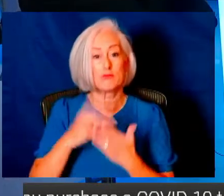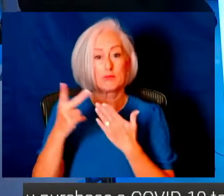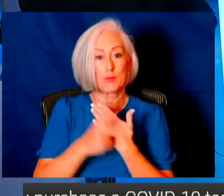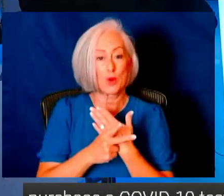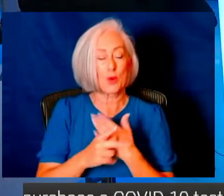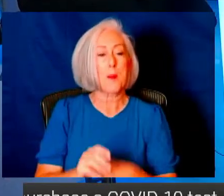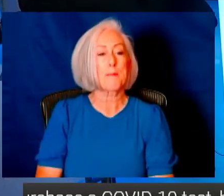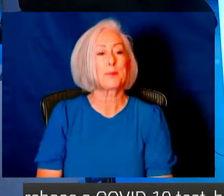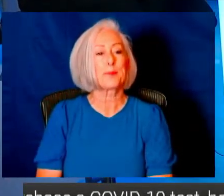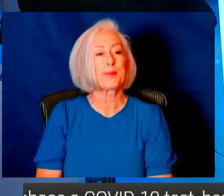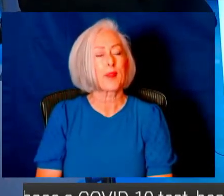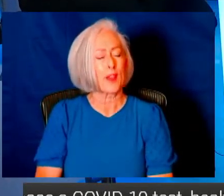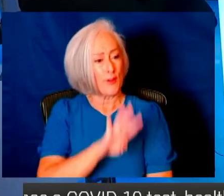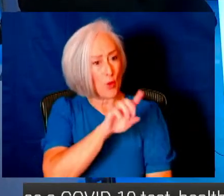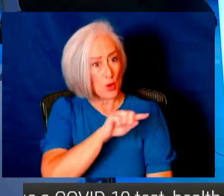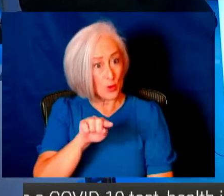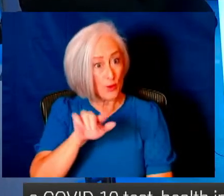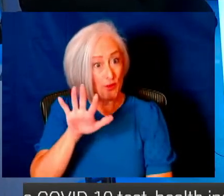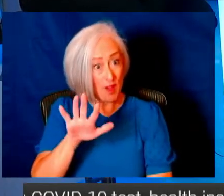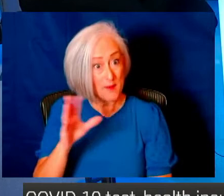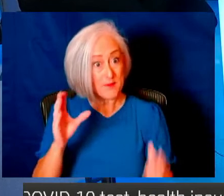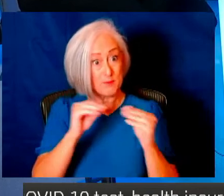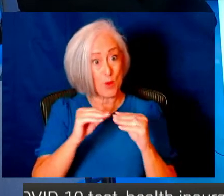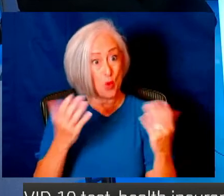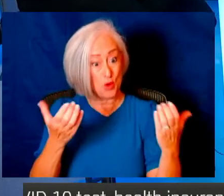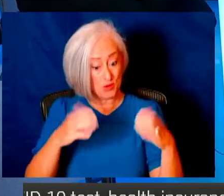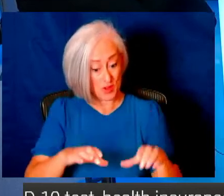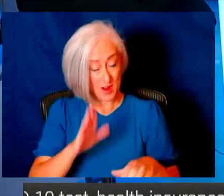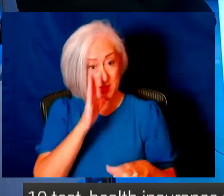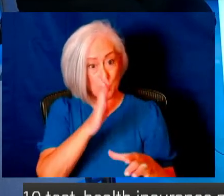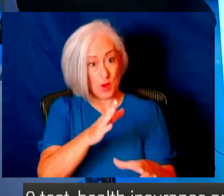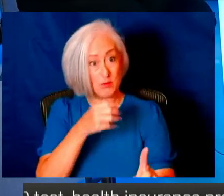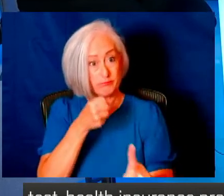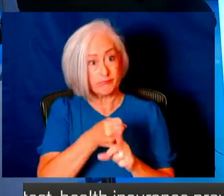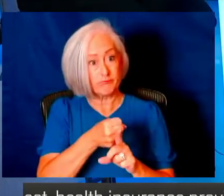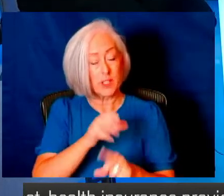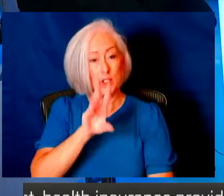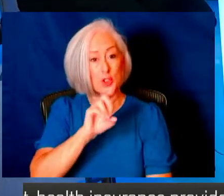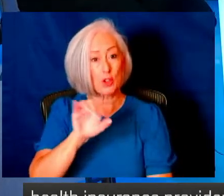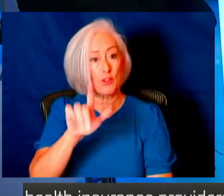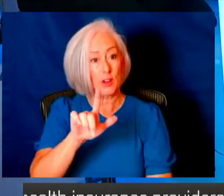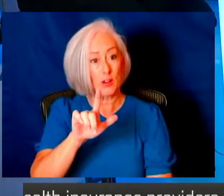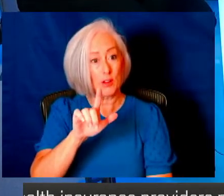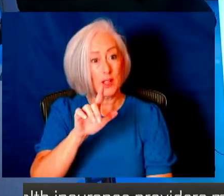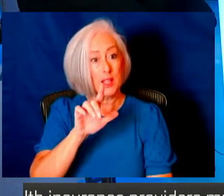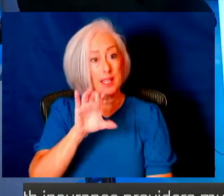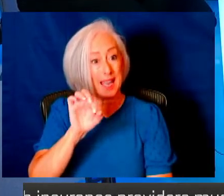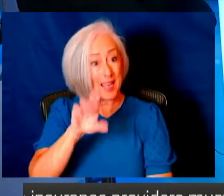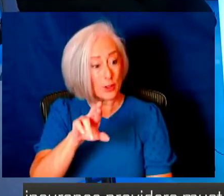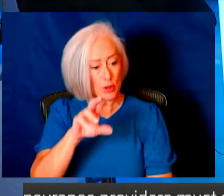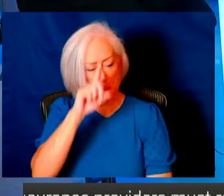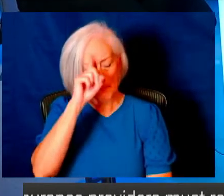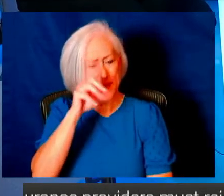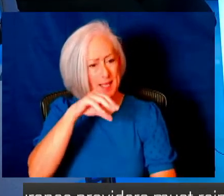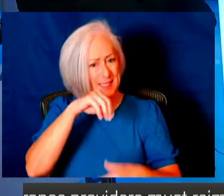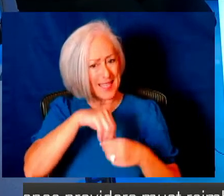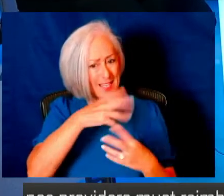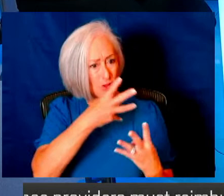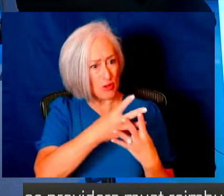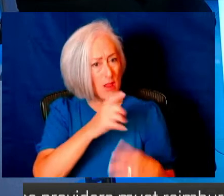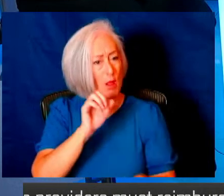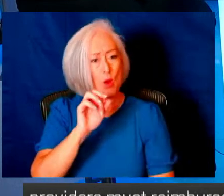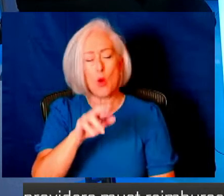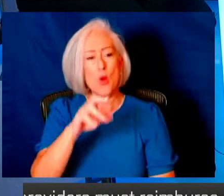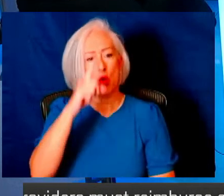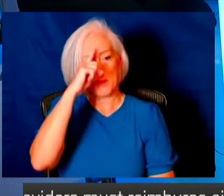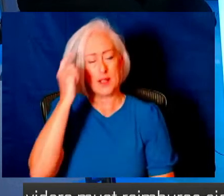times greater risk of cervical cancer. Is that because they were incarcerated, or is it because their life